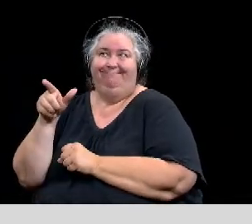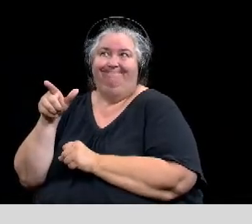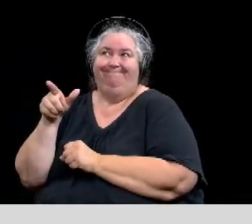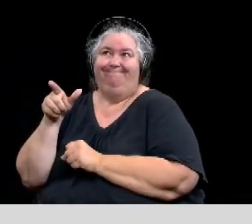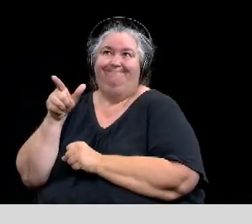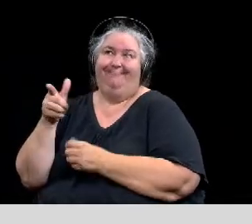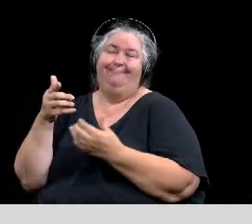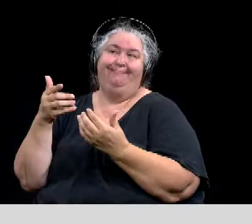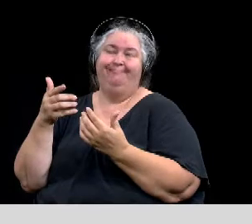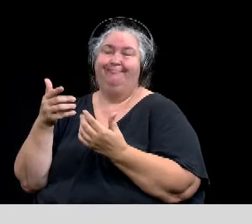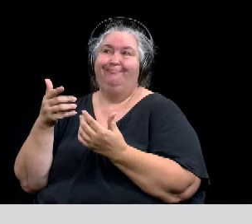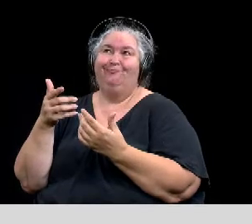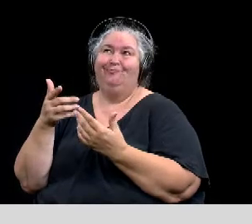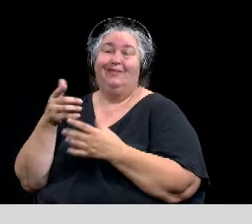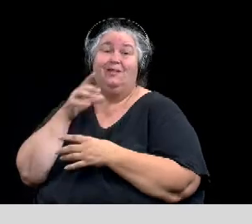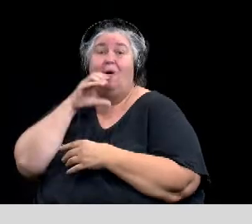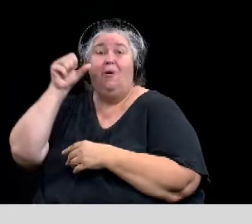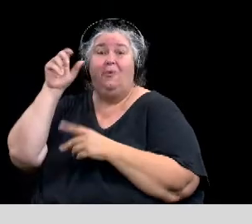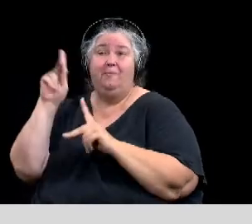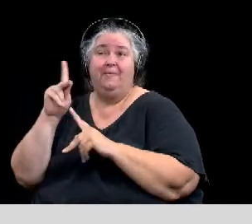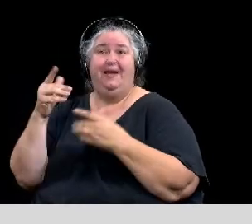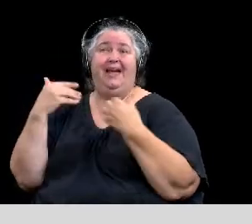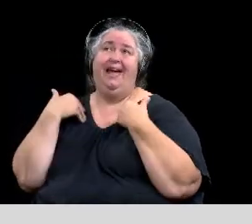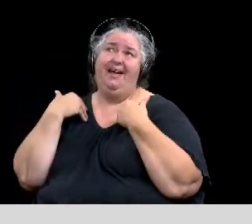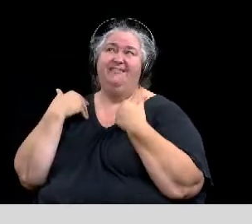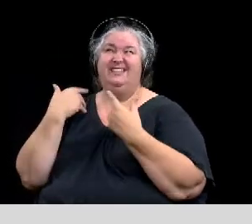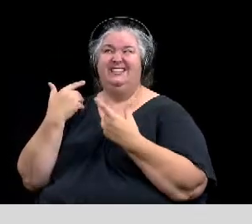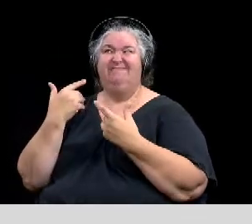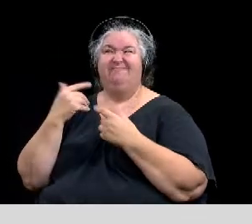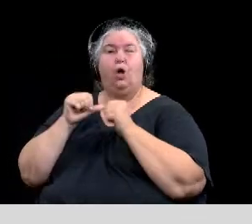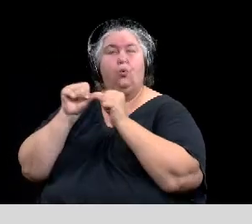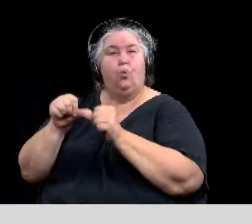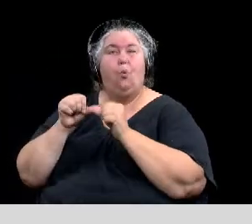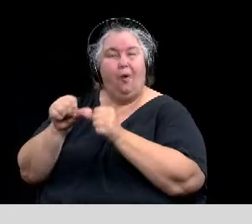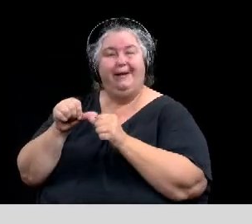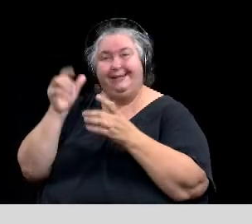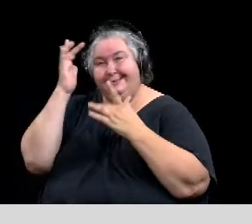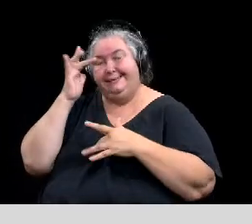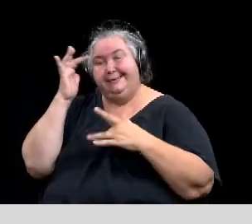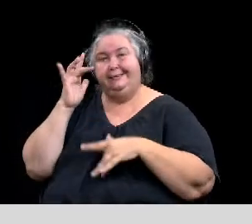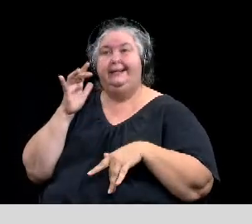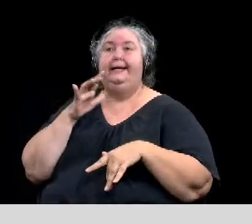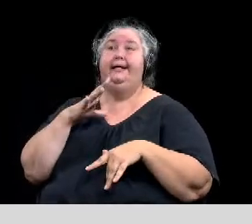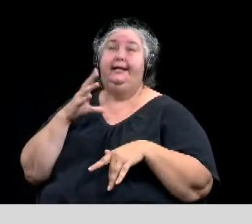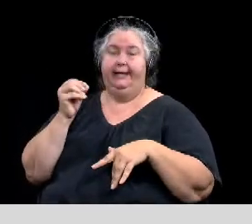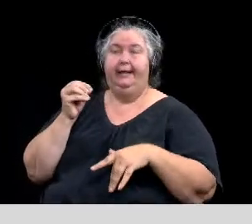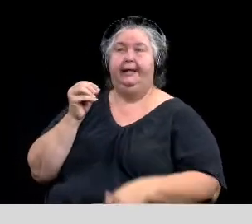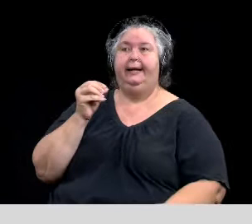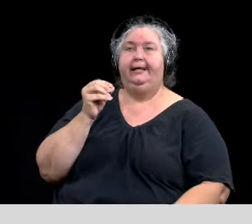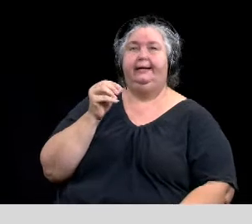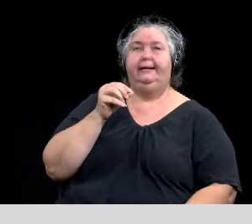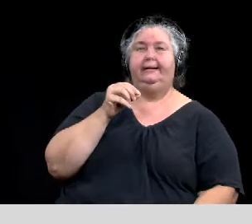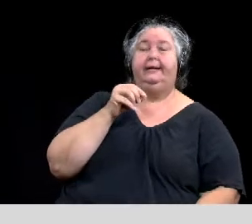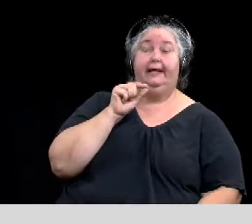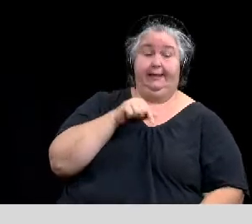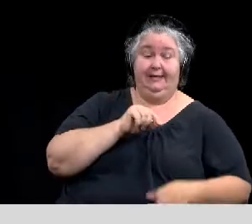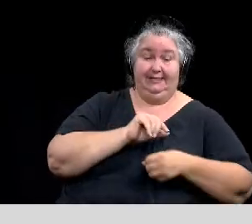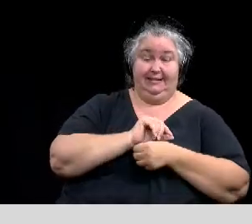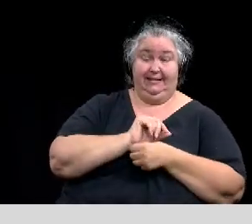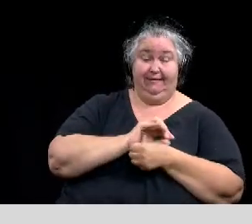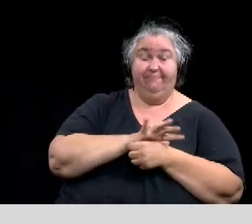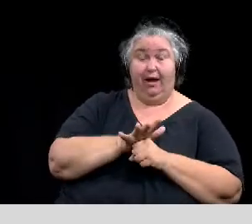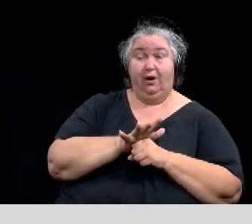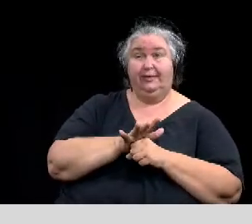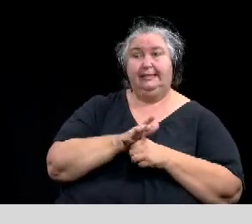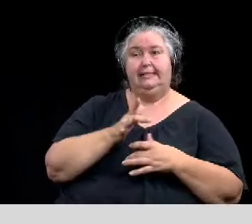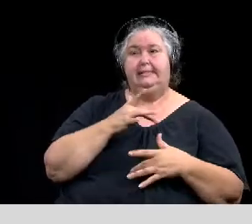carries more comorbidities, more chronic disease, and because this virus has a tendency to